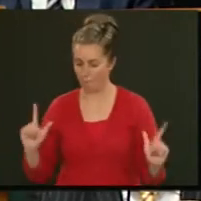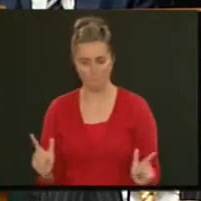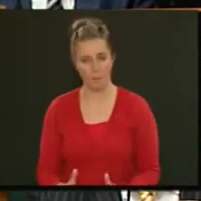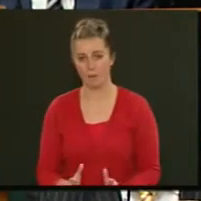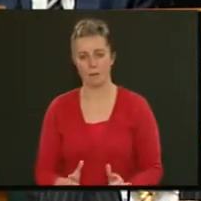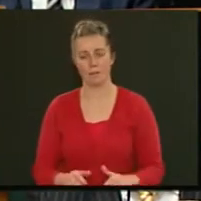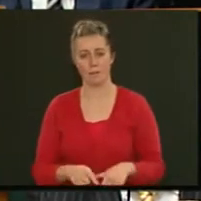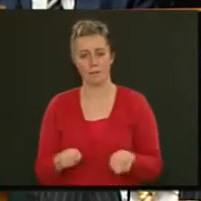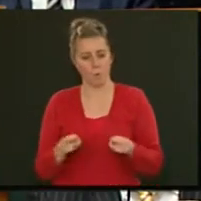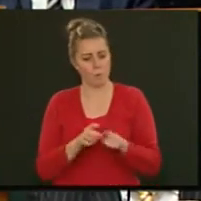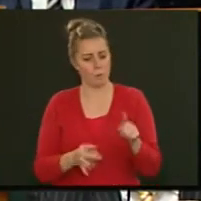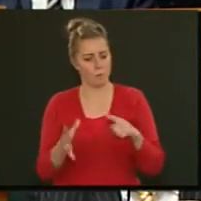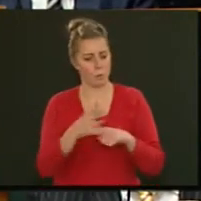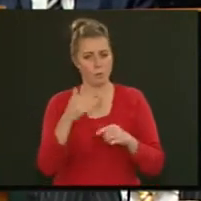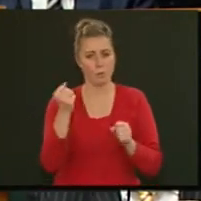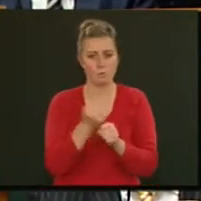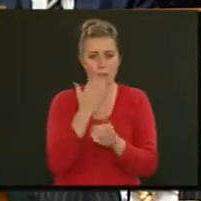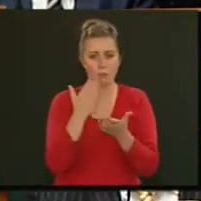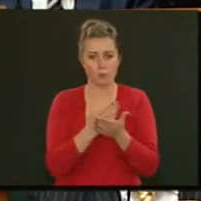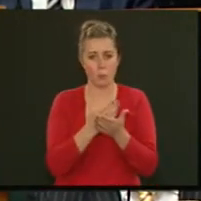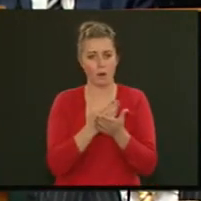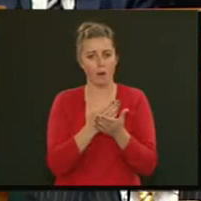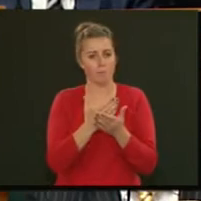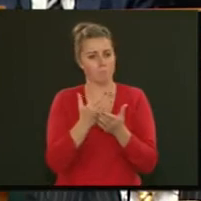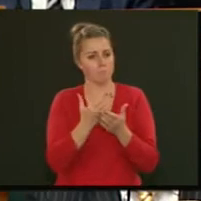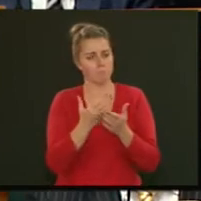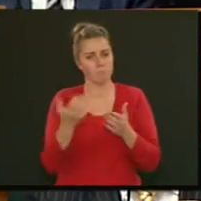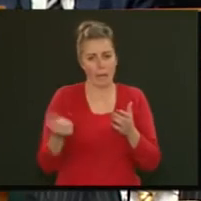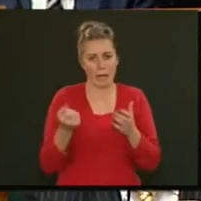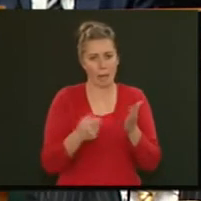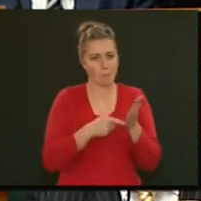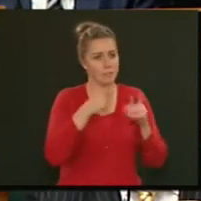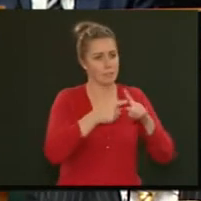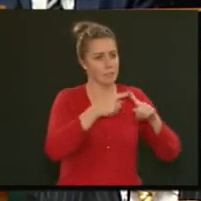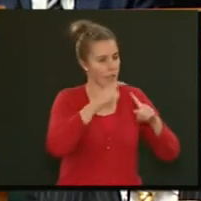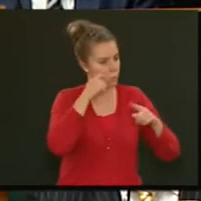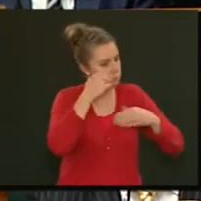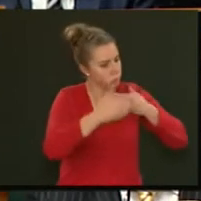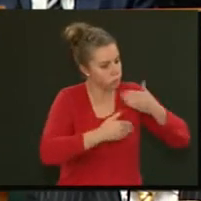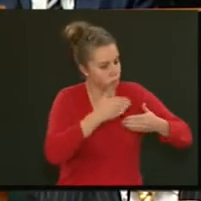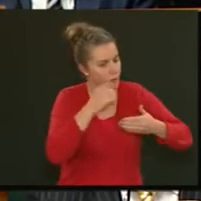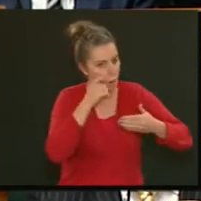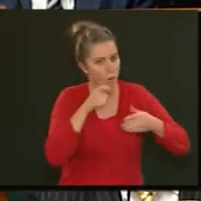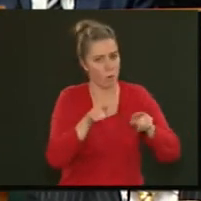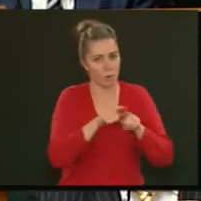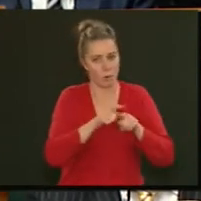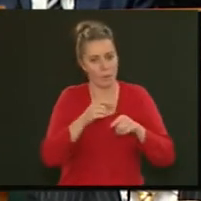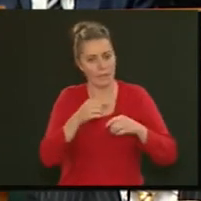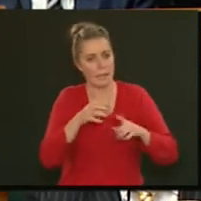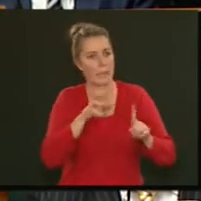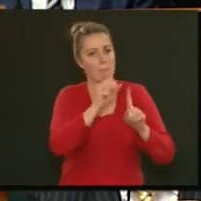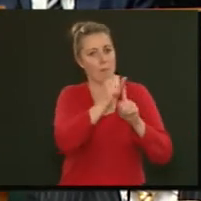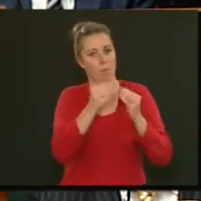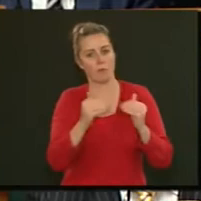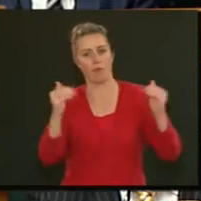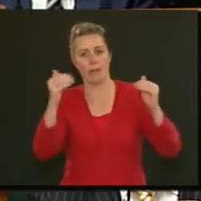However, it is also important to ensure that the income tax system works well for New Zealanders and keeps pace with rising incomes.